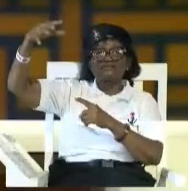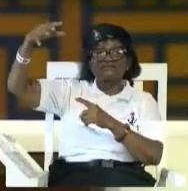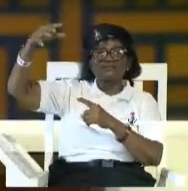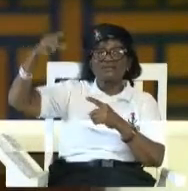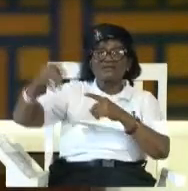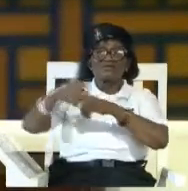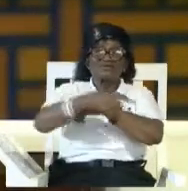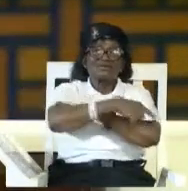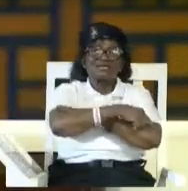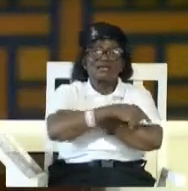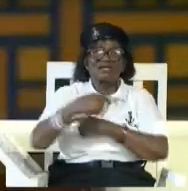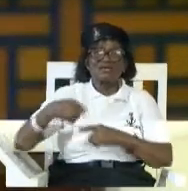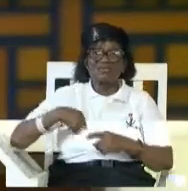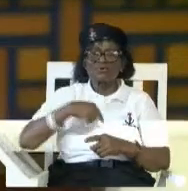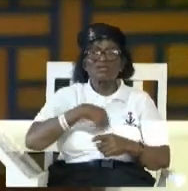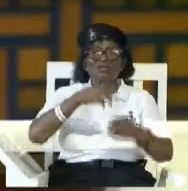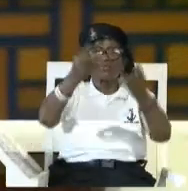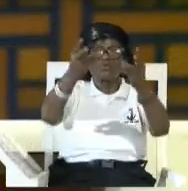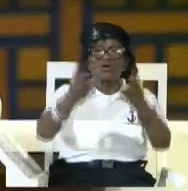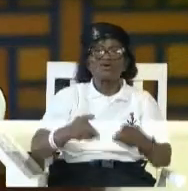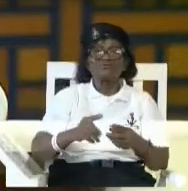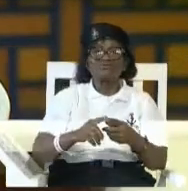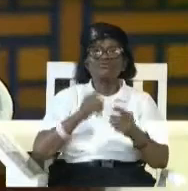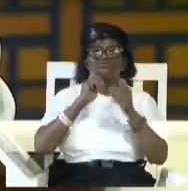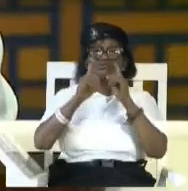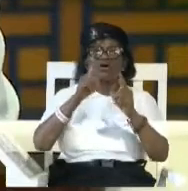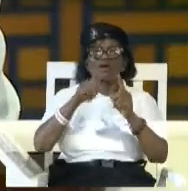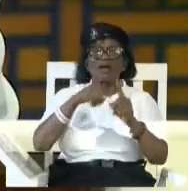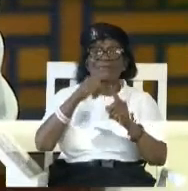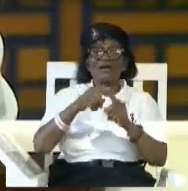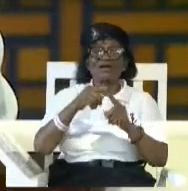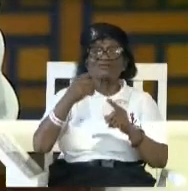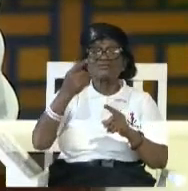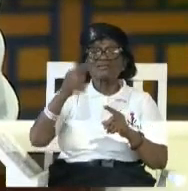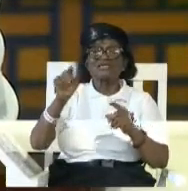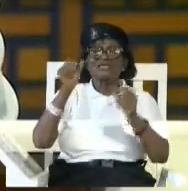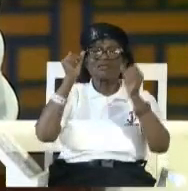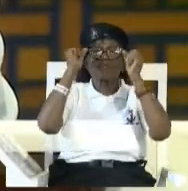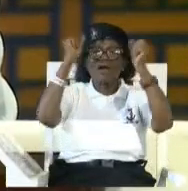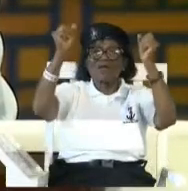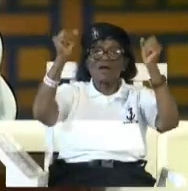Today we want to talk about the power of